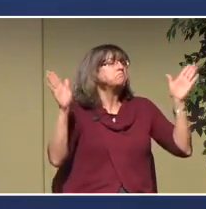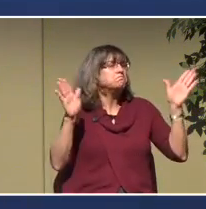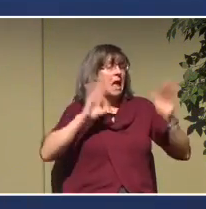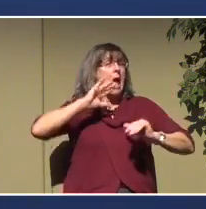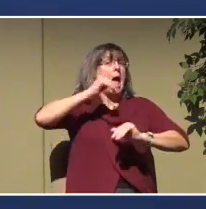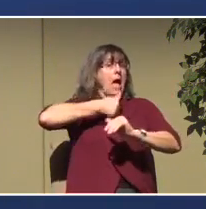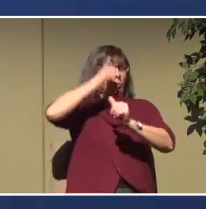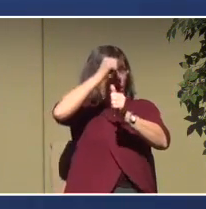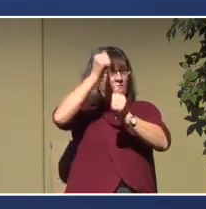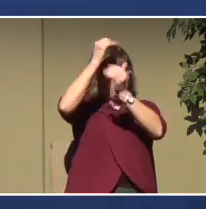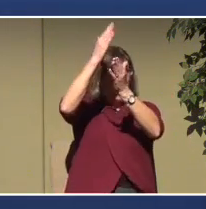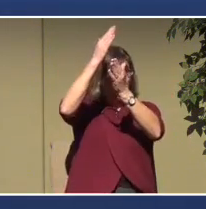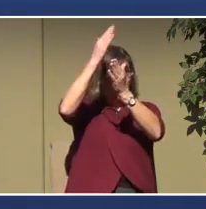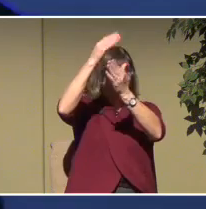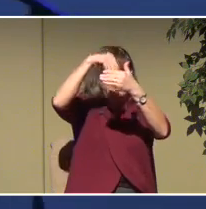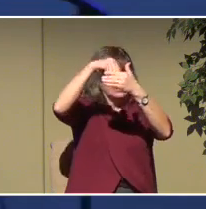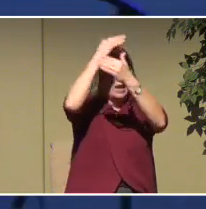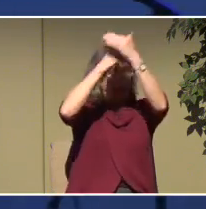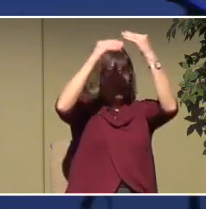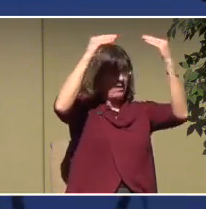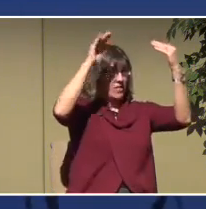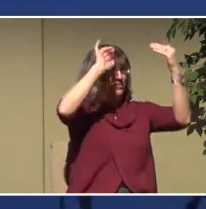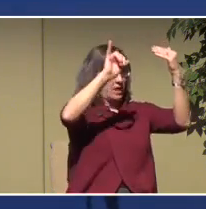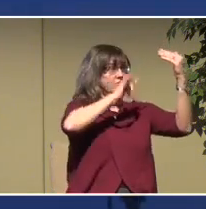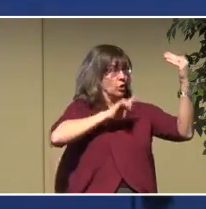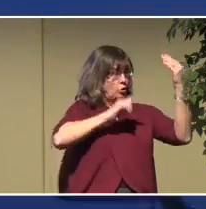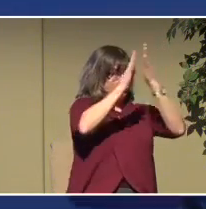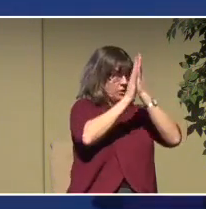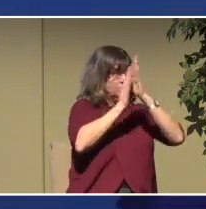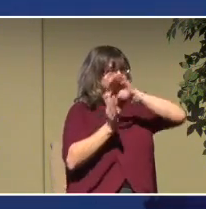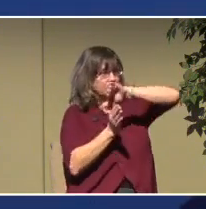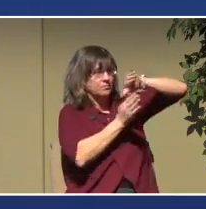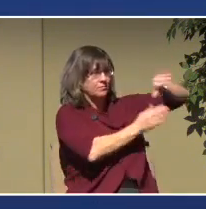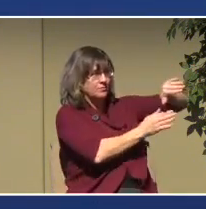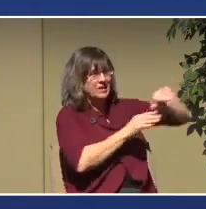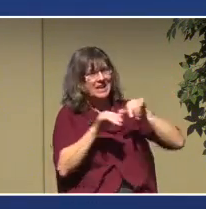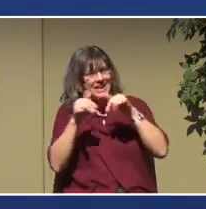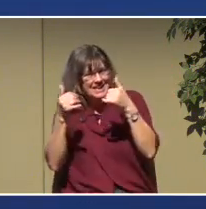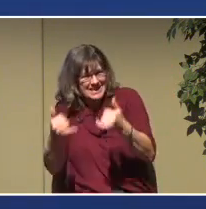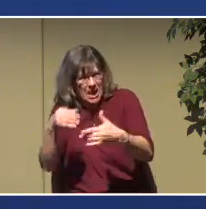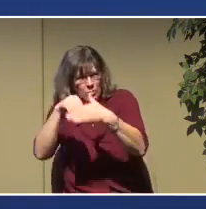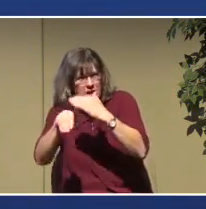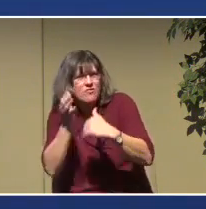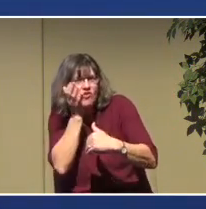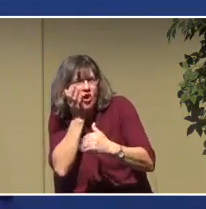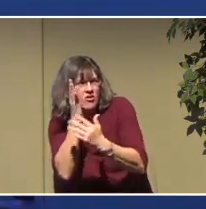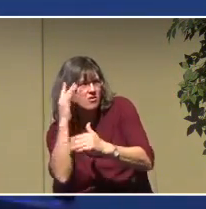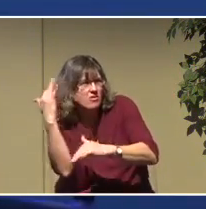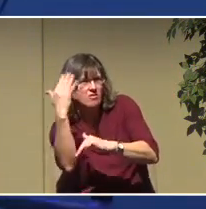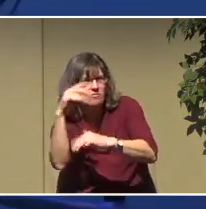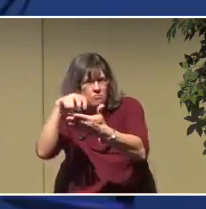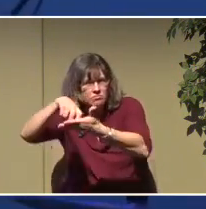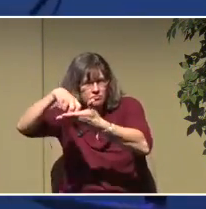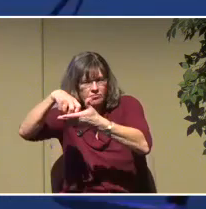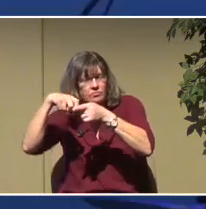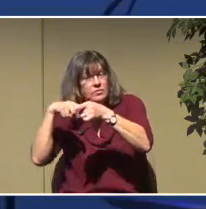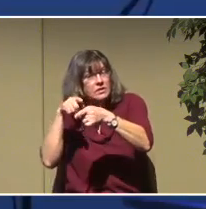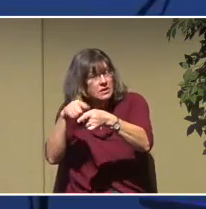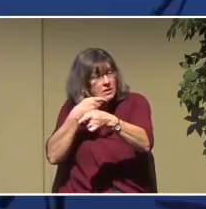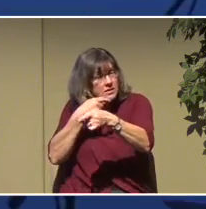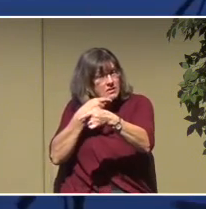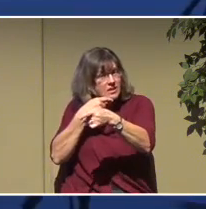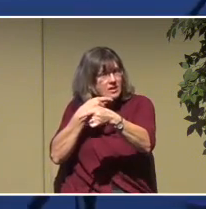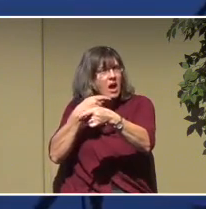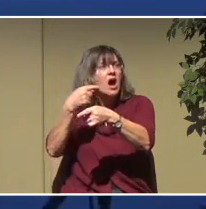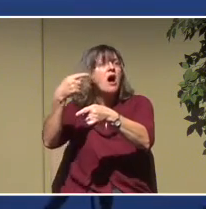teaching them to pray the way that he prayed. And we see him praying. We listen to him